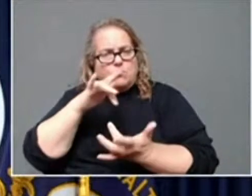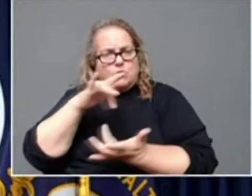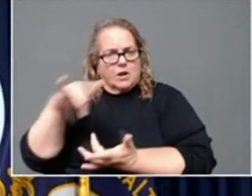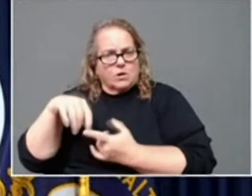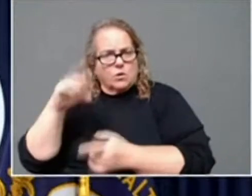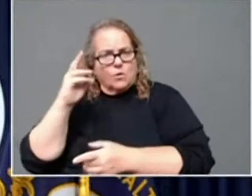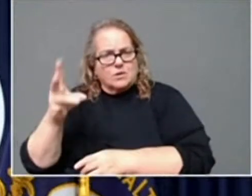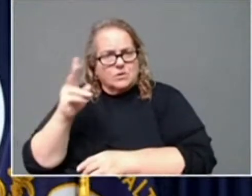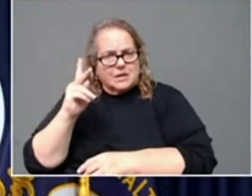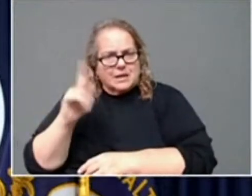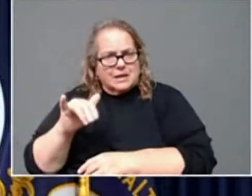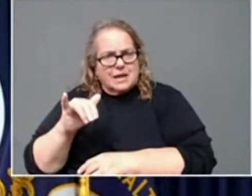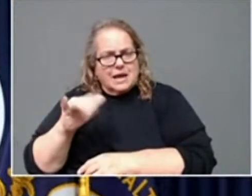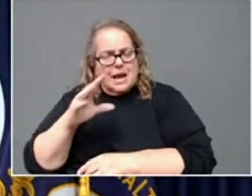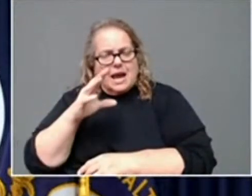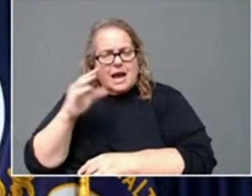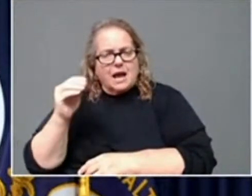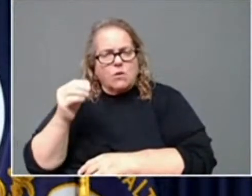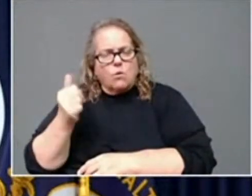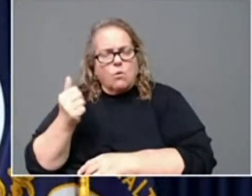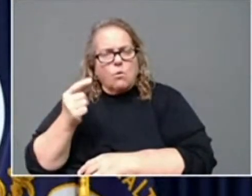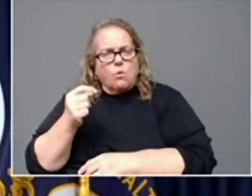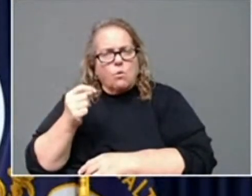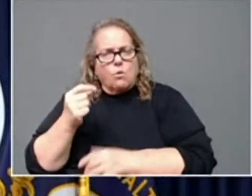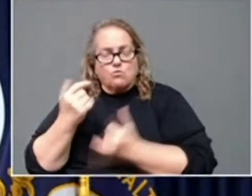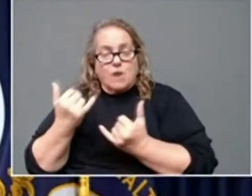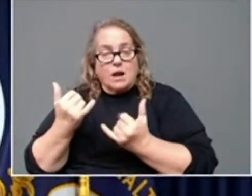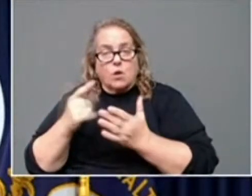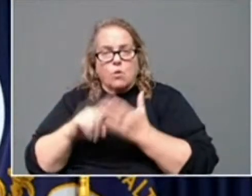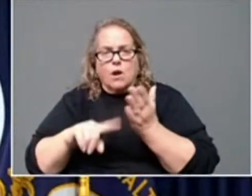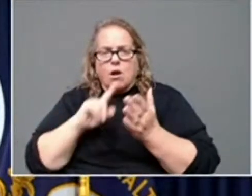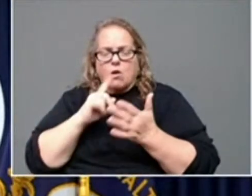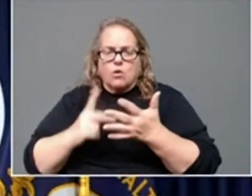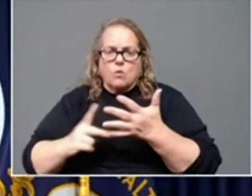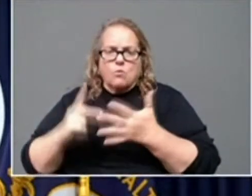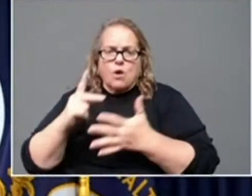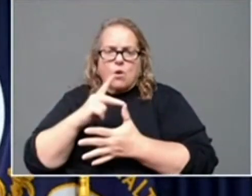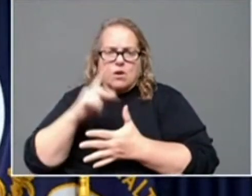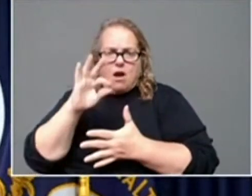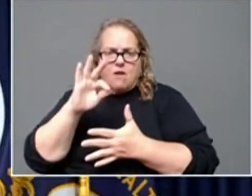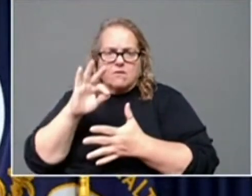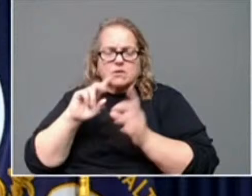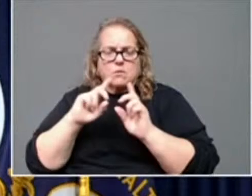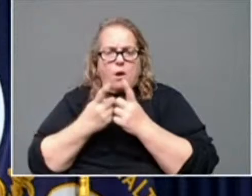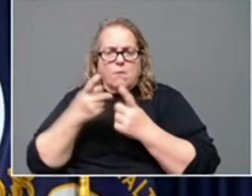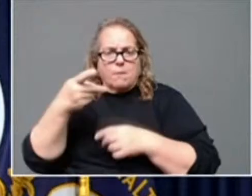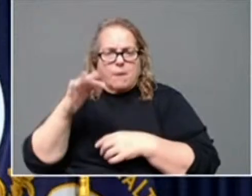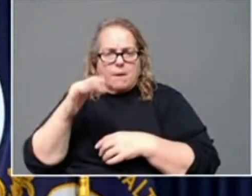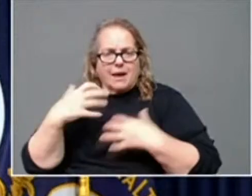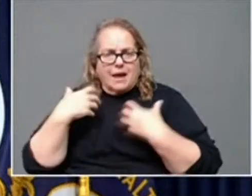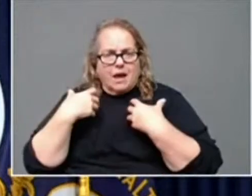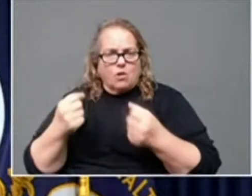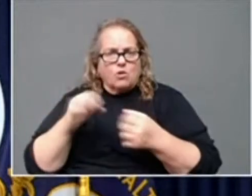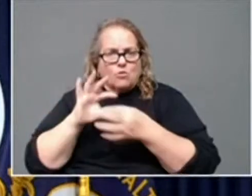Kentucky? And what, right now, what are the priorities of the Department of Public Health related to